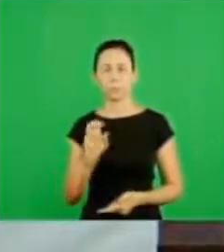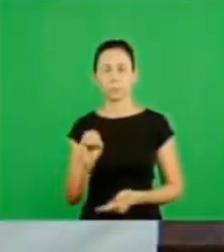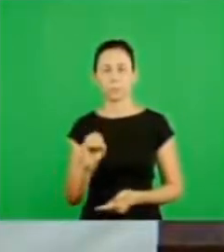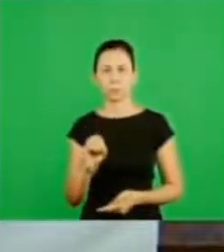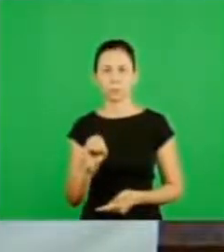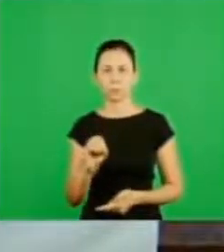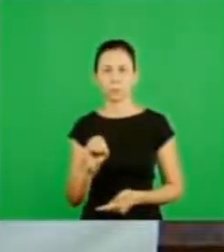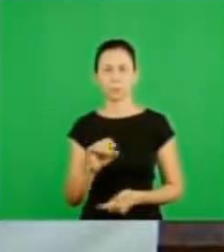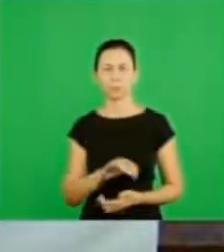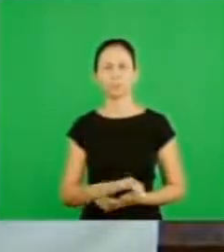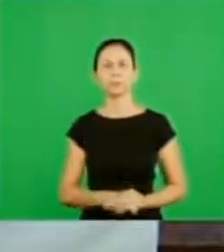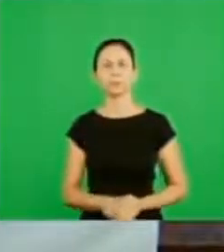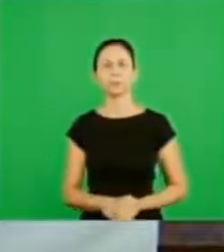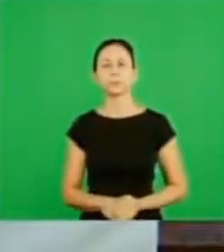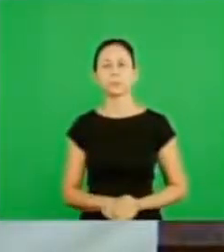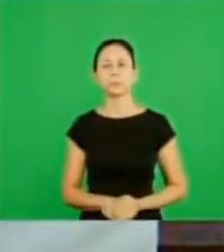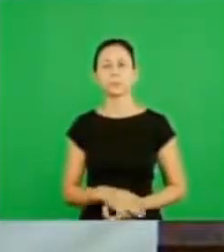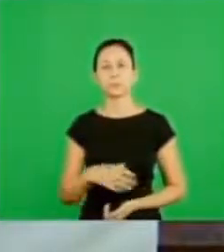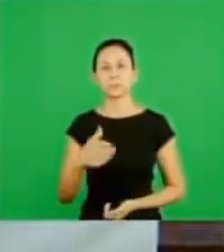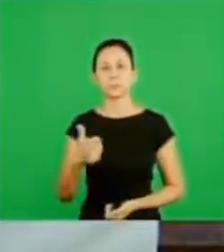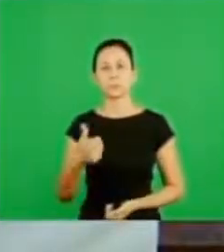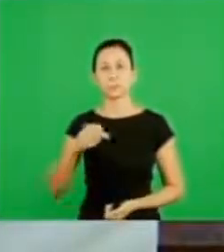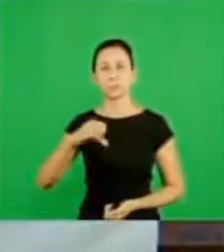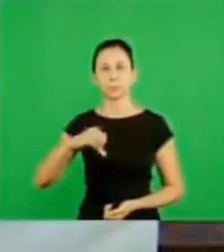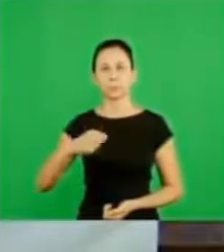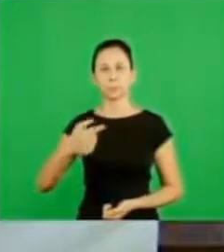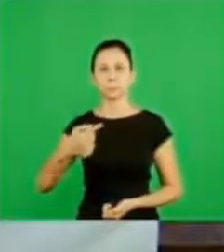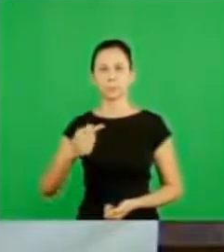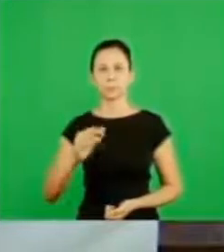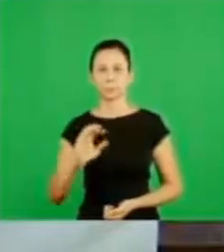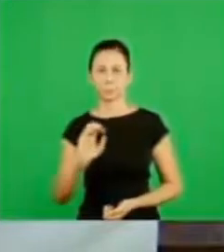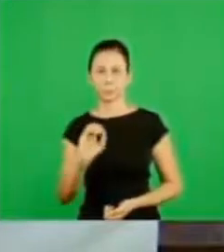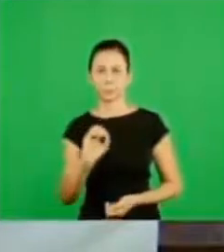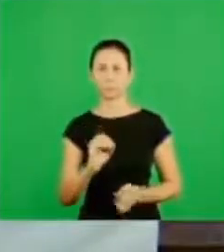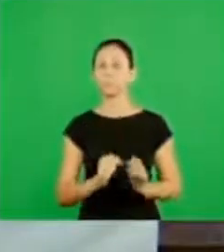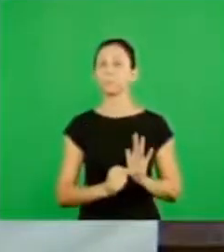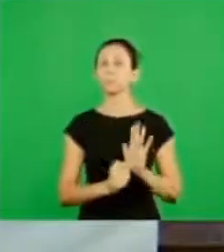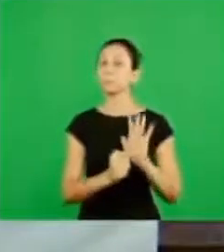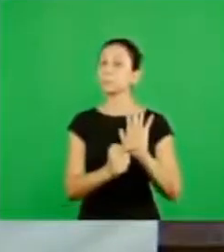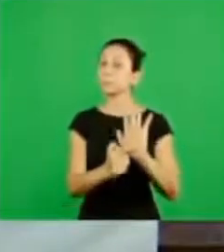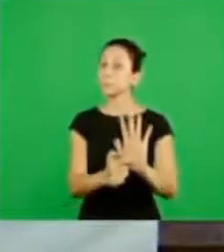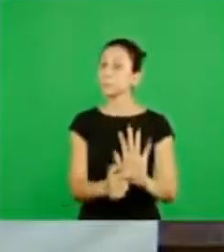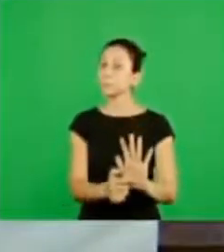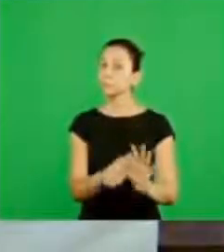So let's look here in September